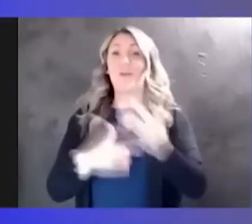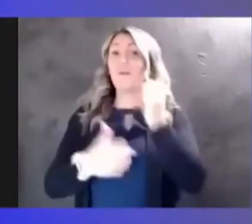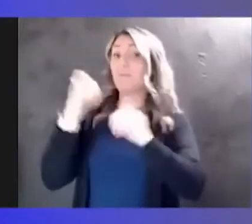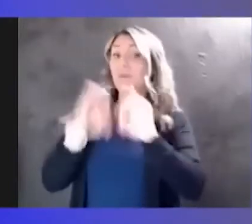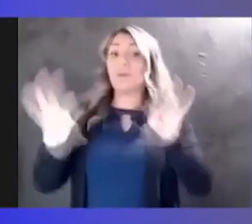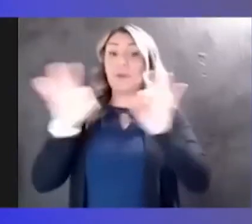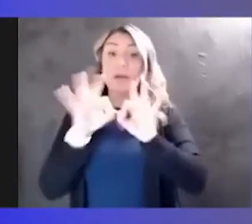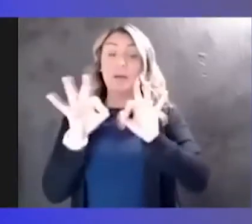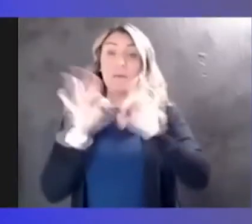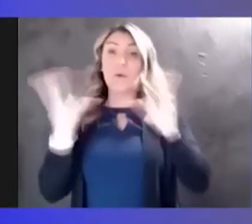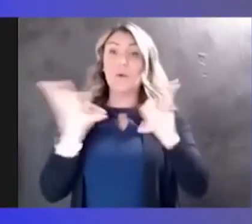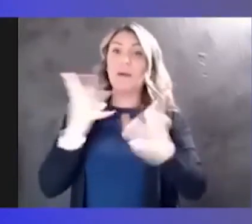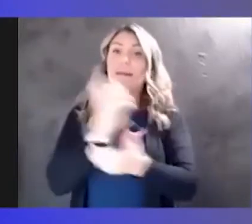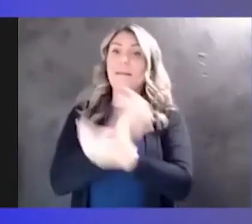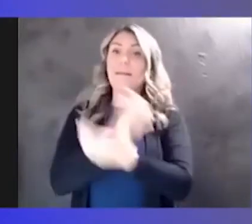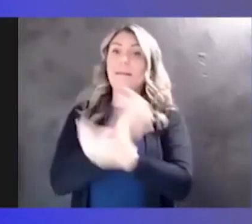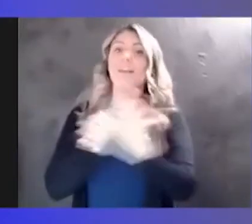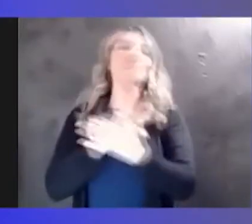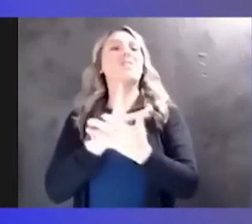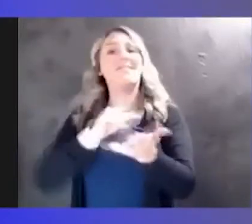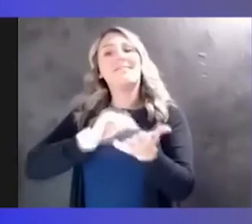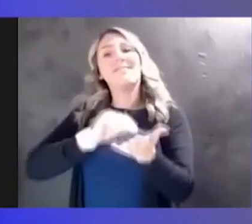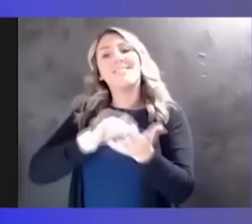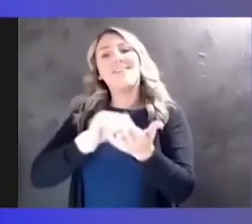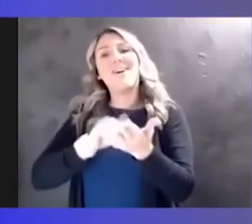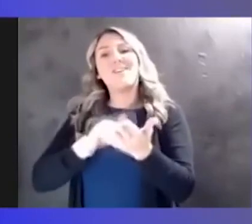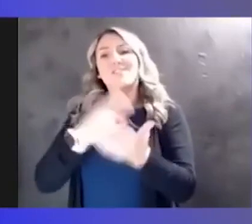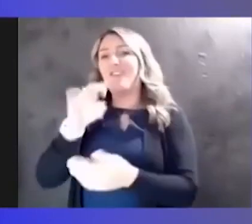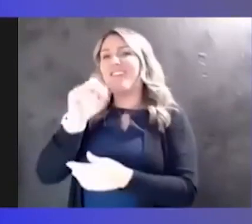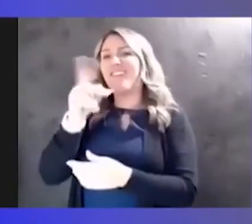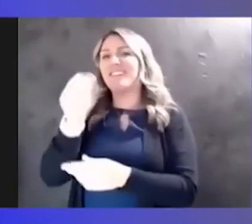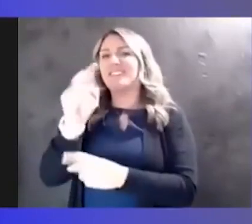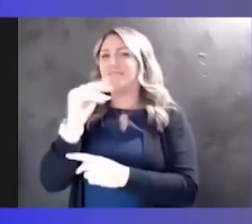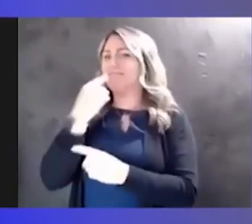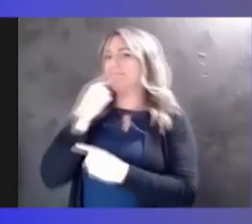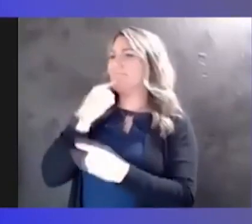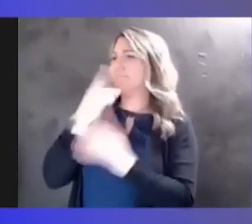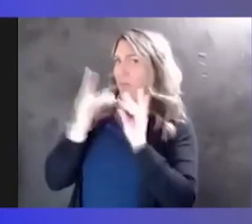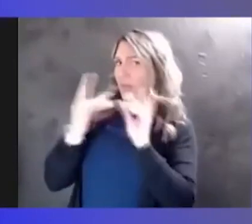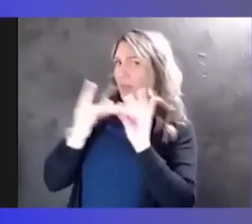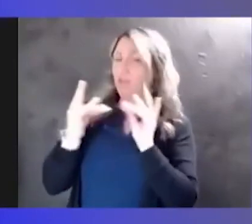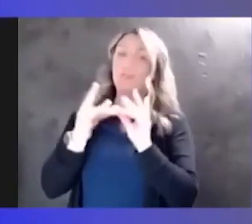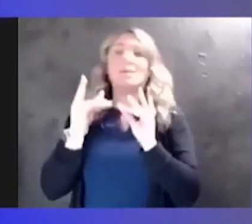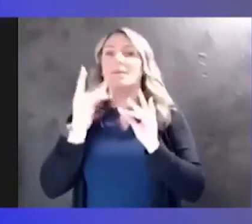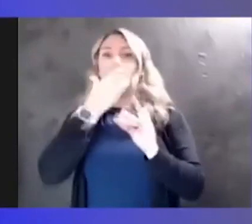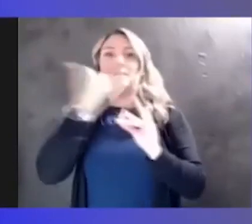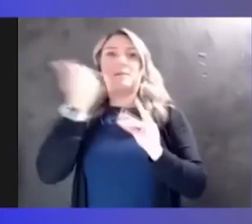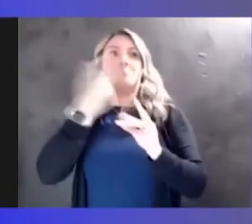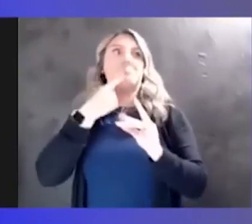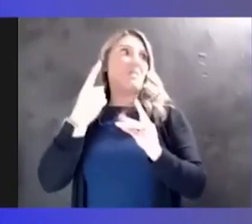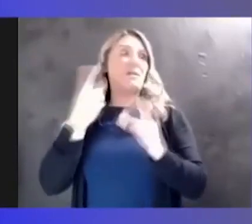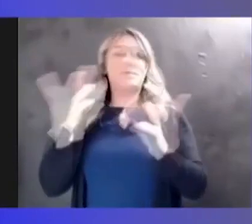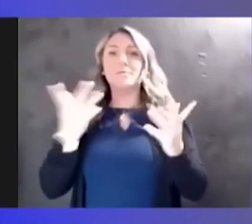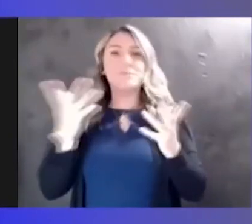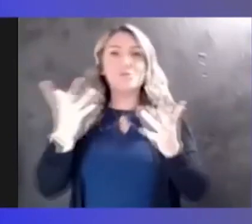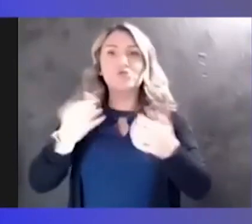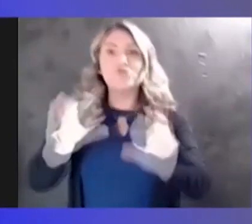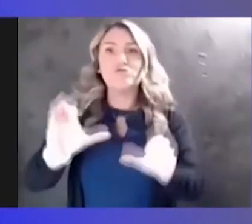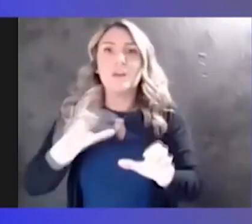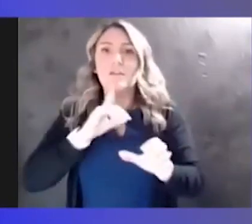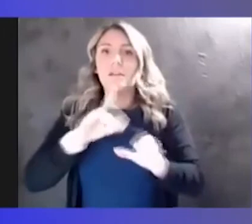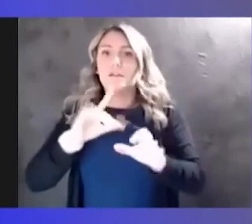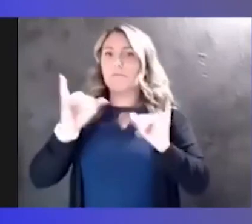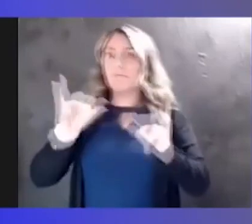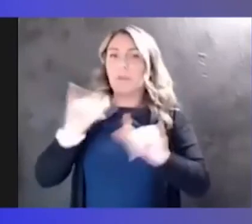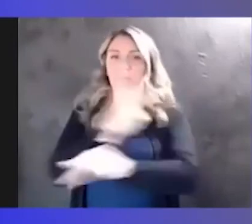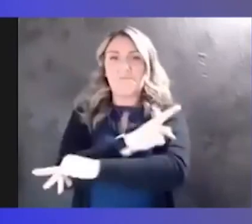Dr. Hawkinson was talking about. The best shot that we have of not only keep the patients themselves staying safe, but us